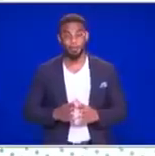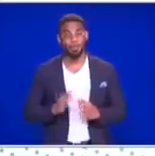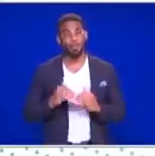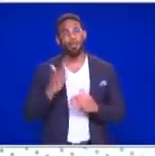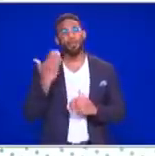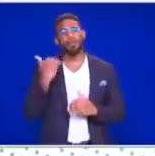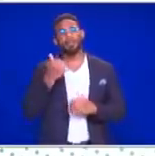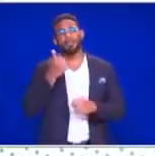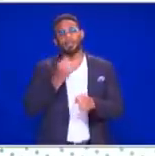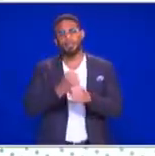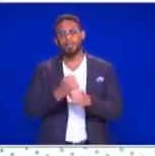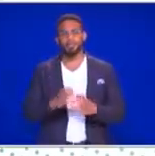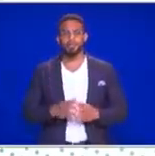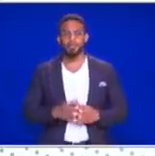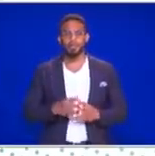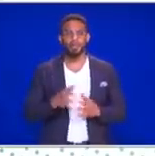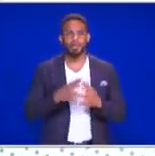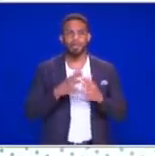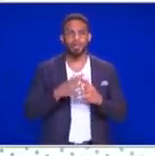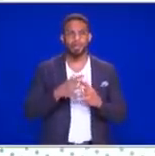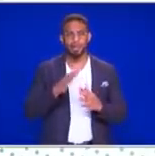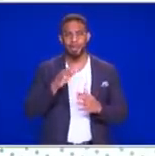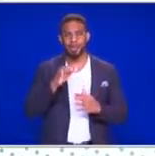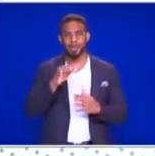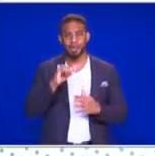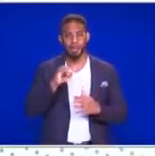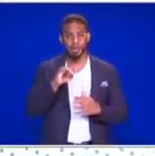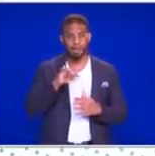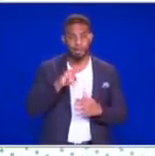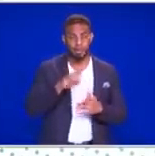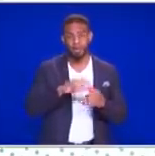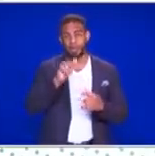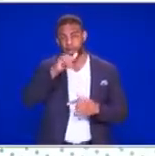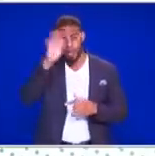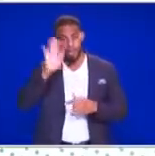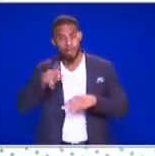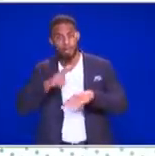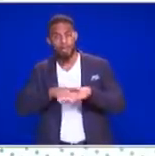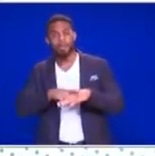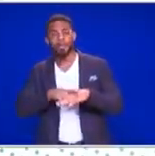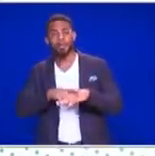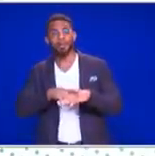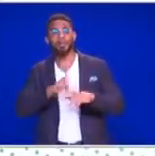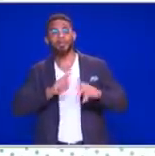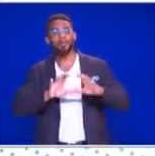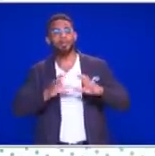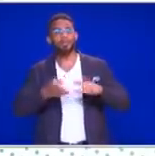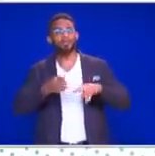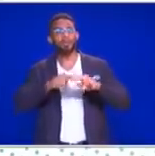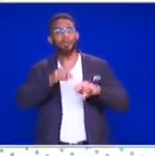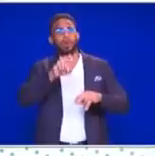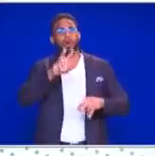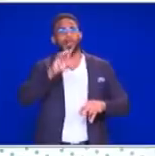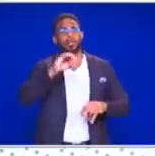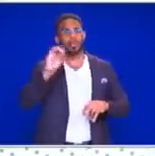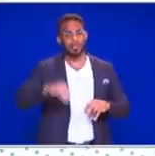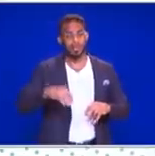Over the past 10 years, the American Indian and Alaska Native in combination population increased by